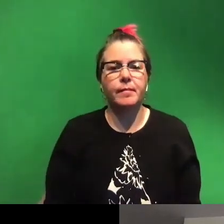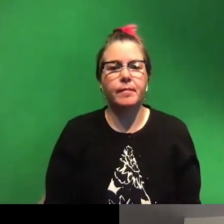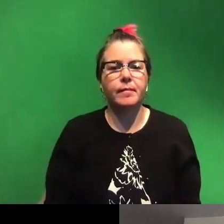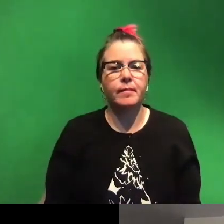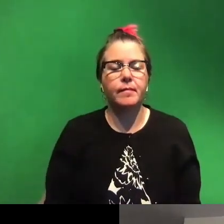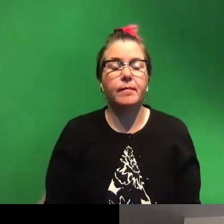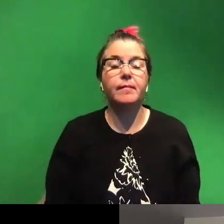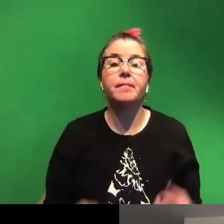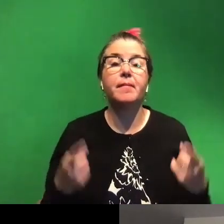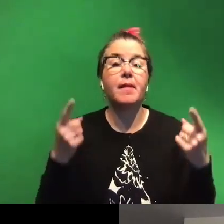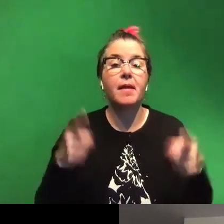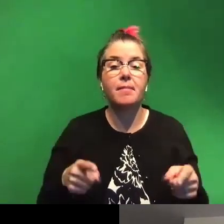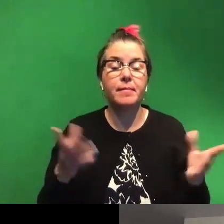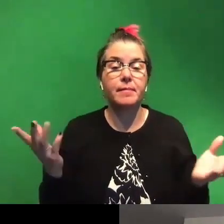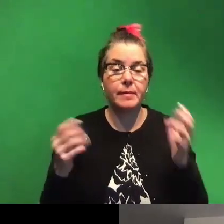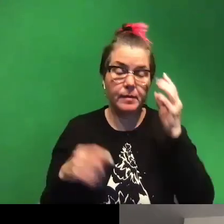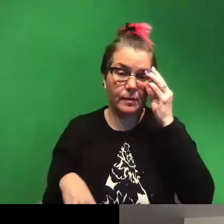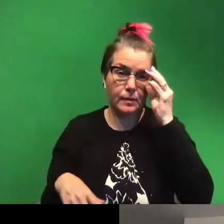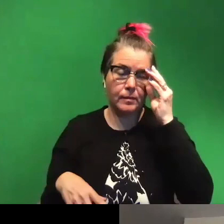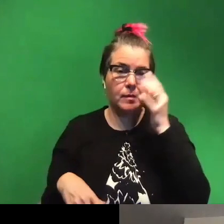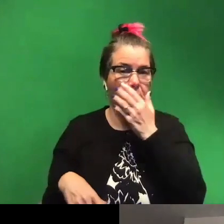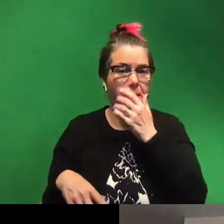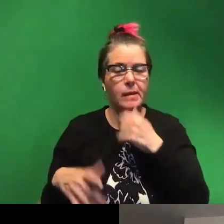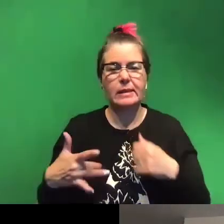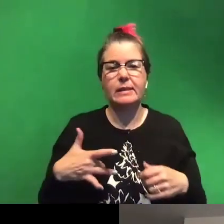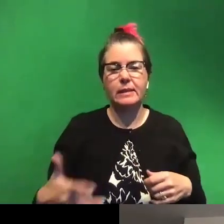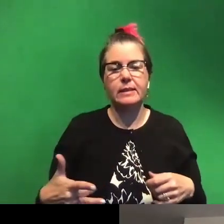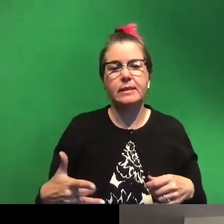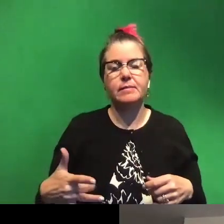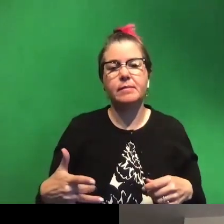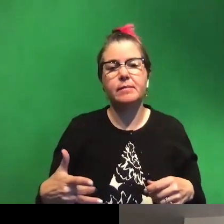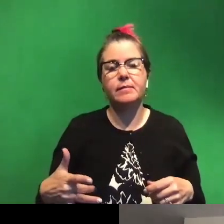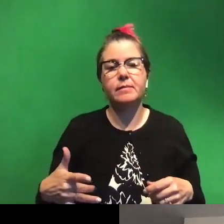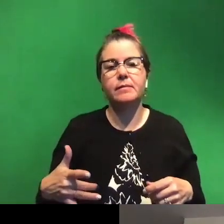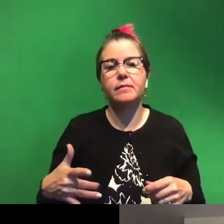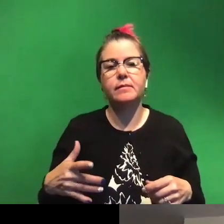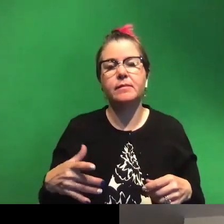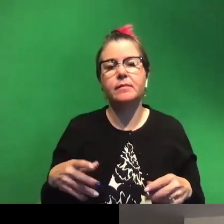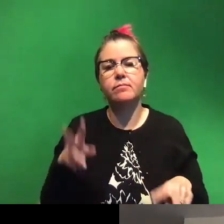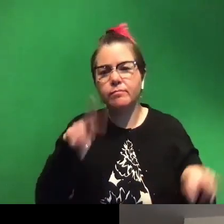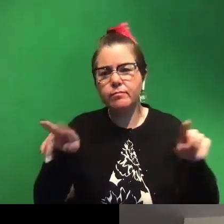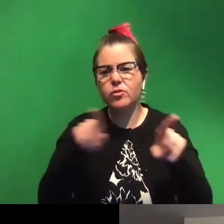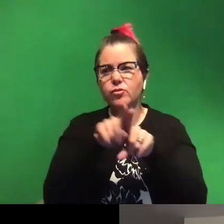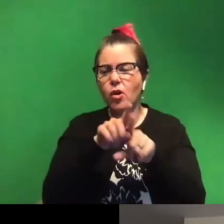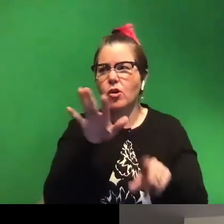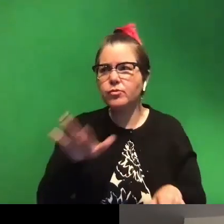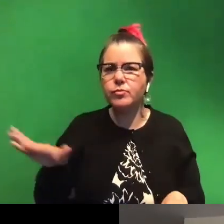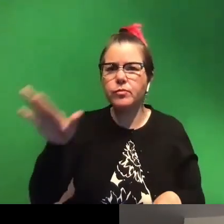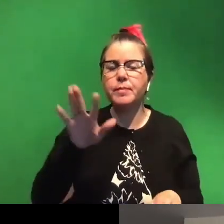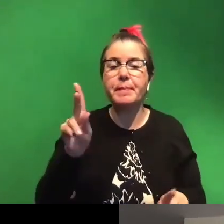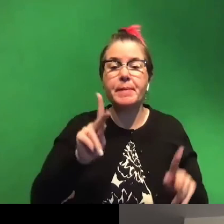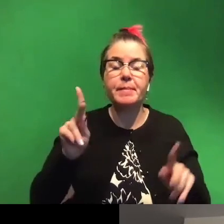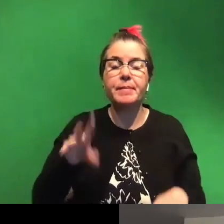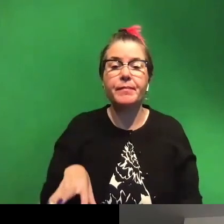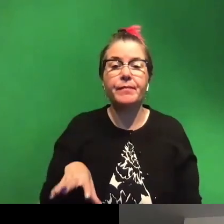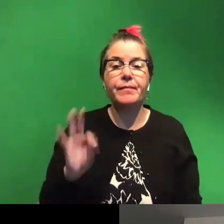What happened is that we normally monitor all the stars that are around, and people found that it